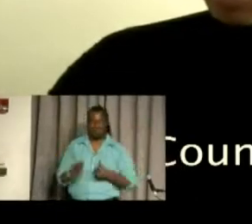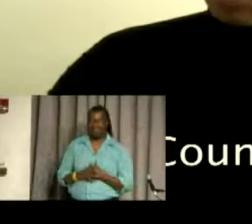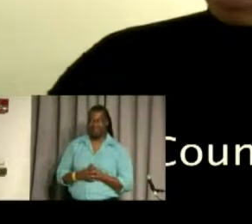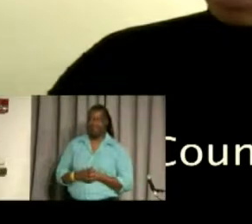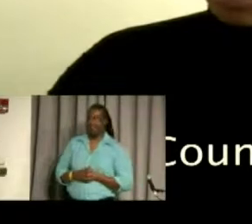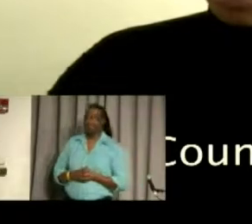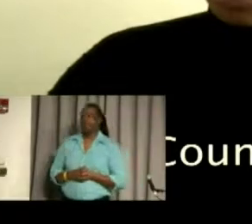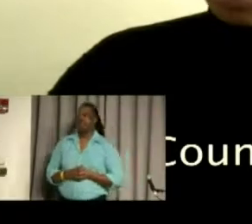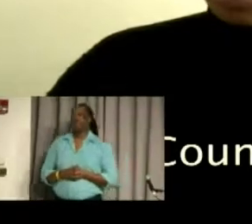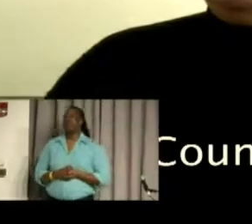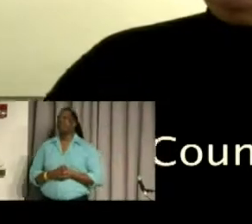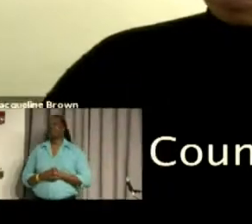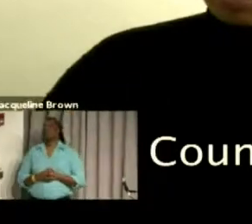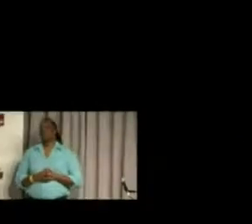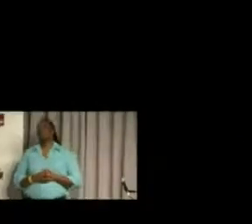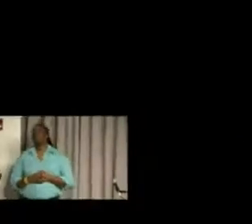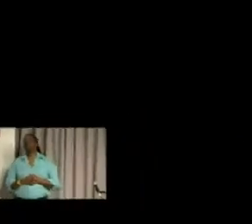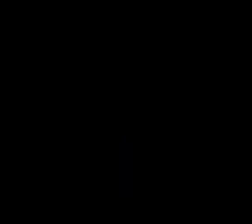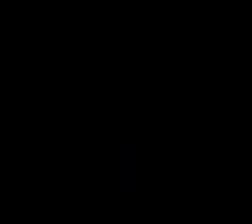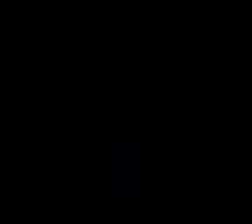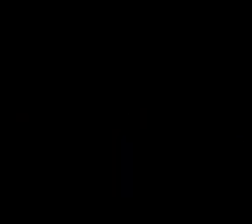able to contribute.